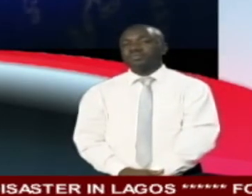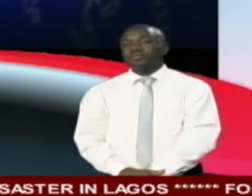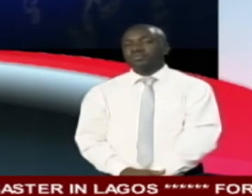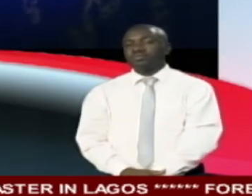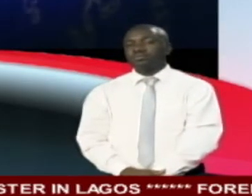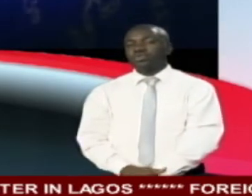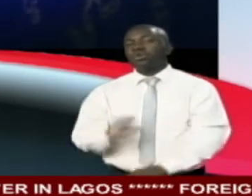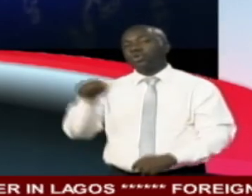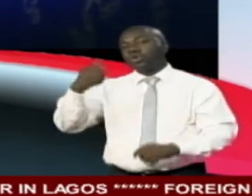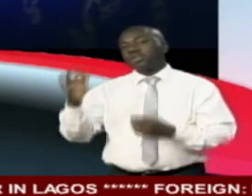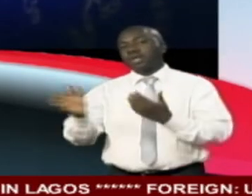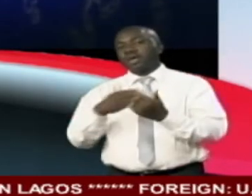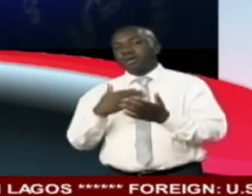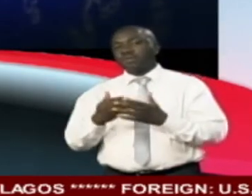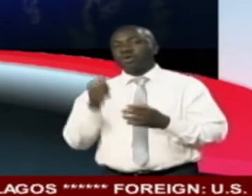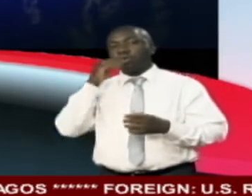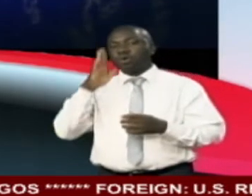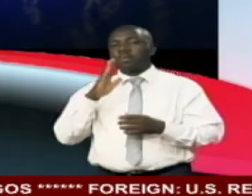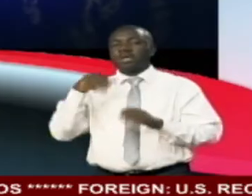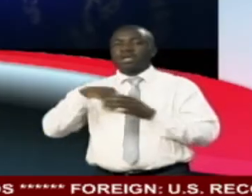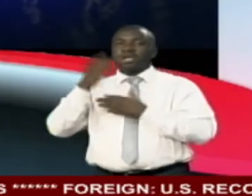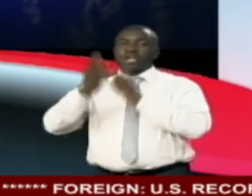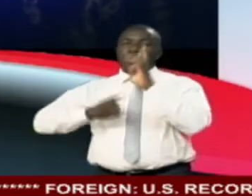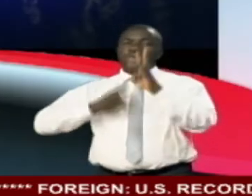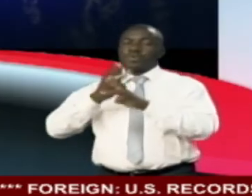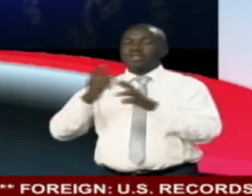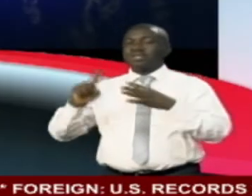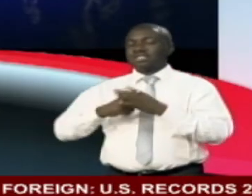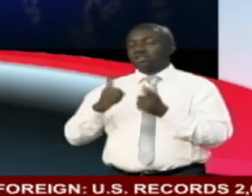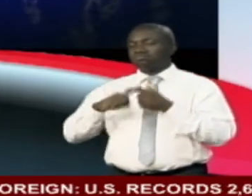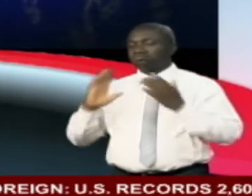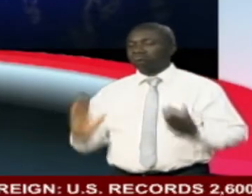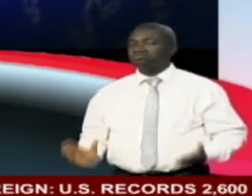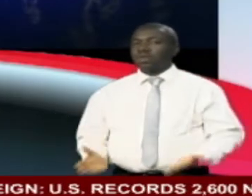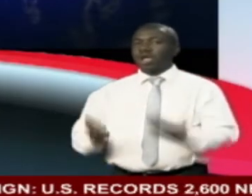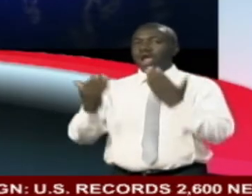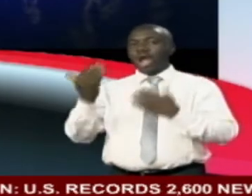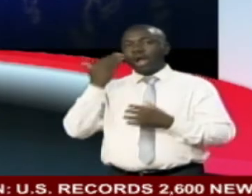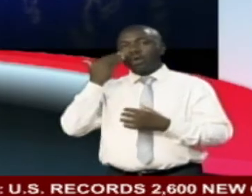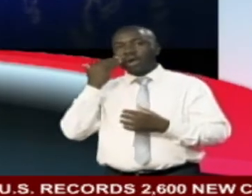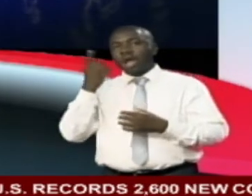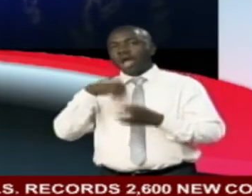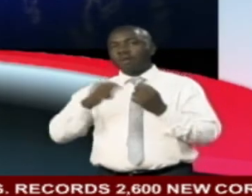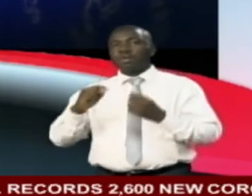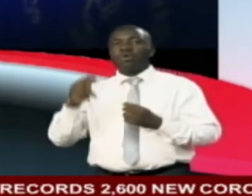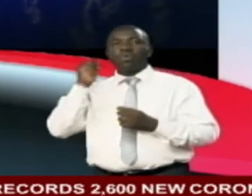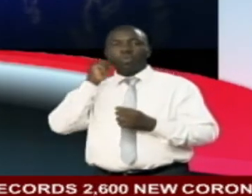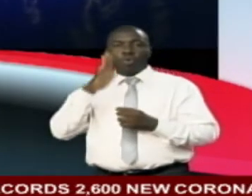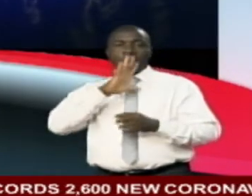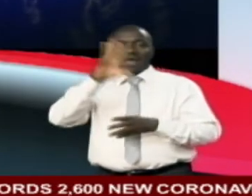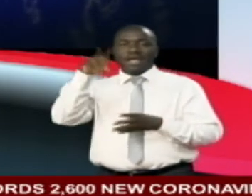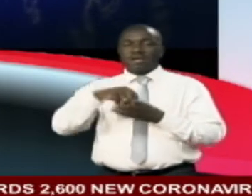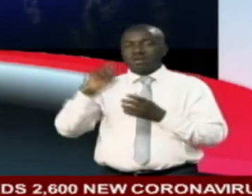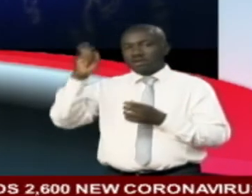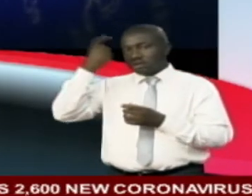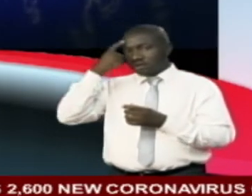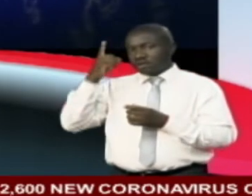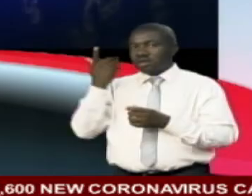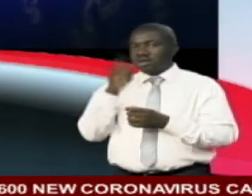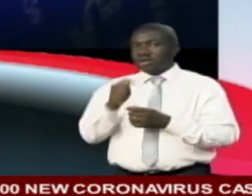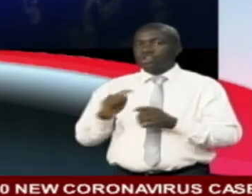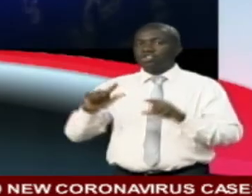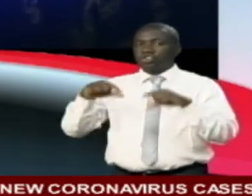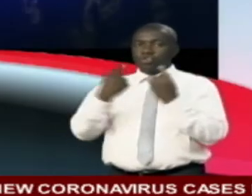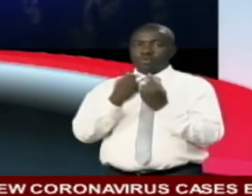Into other matters, as women across the globe continue to raise the awareness on the promotion of women inclusivity in governance, the League of